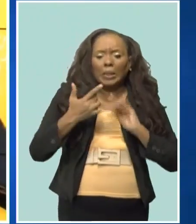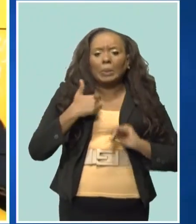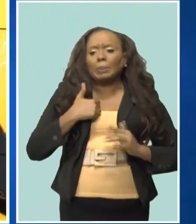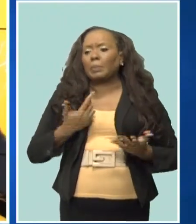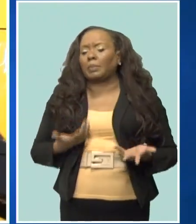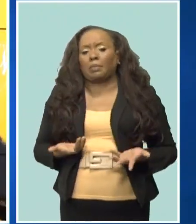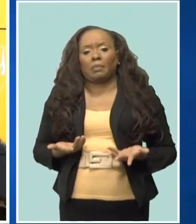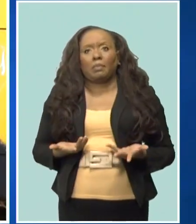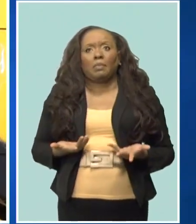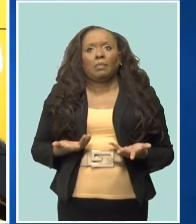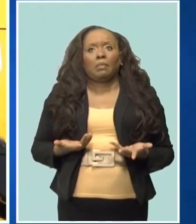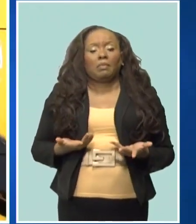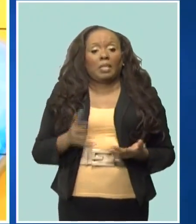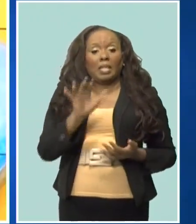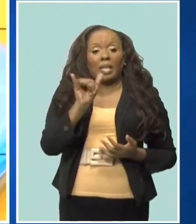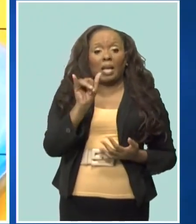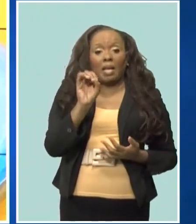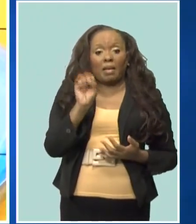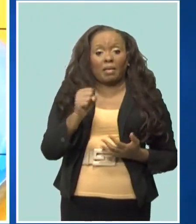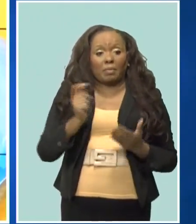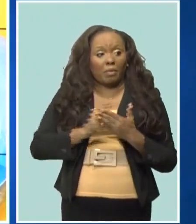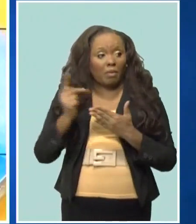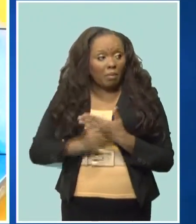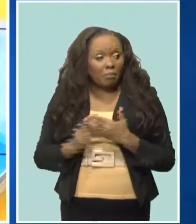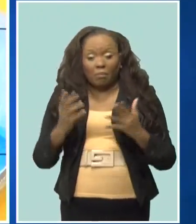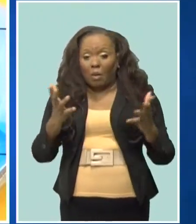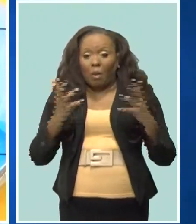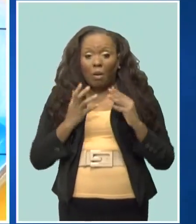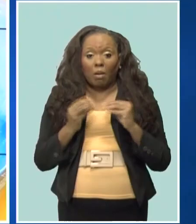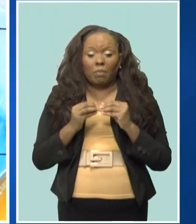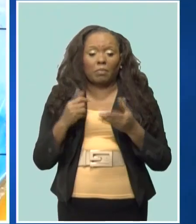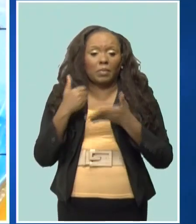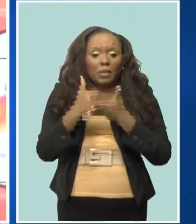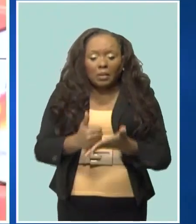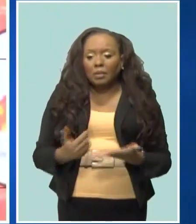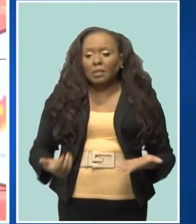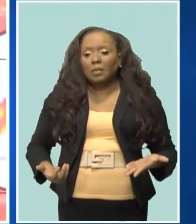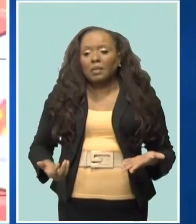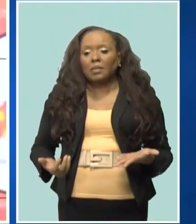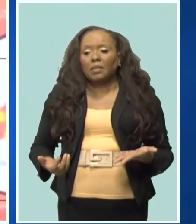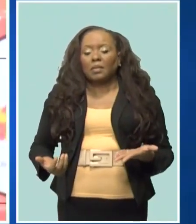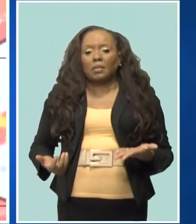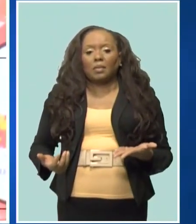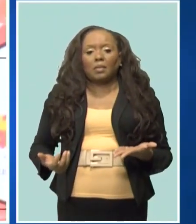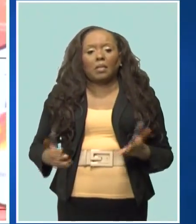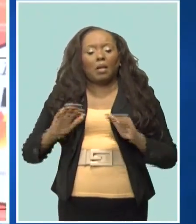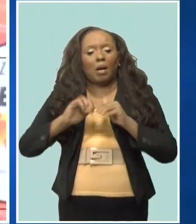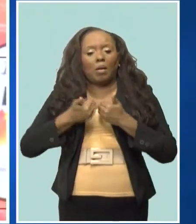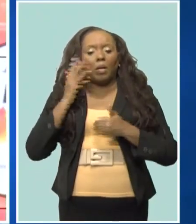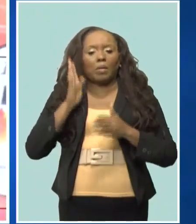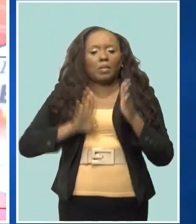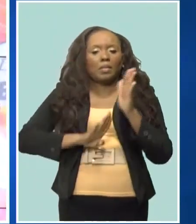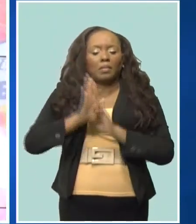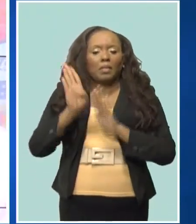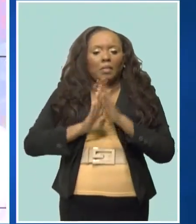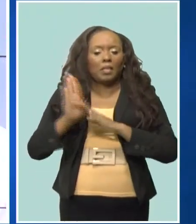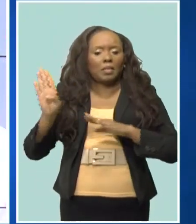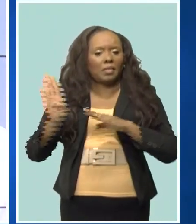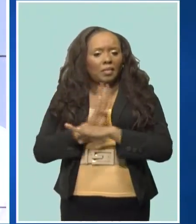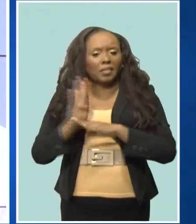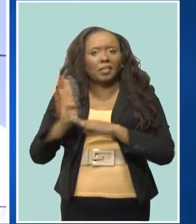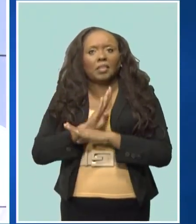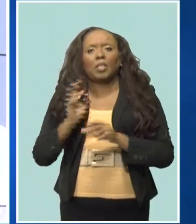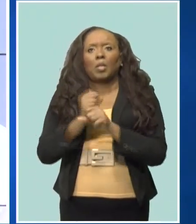through the Department of YES, if you need further assistance in terms of how you are going to grow the business and to ensure that